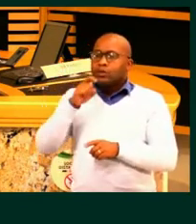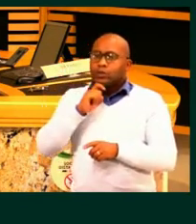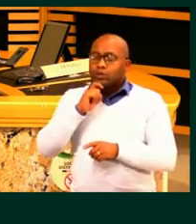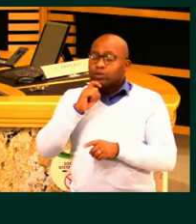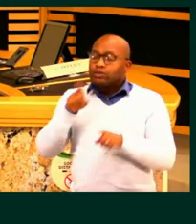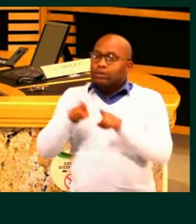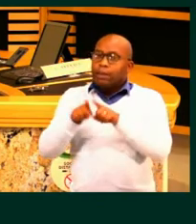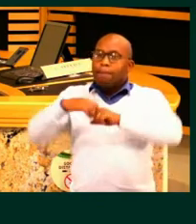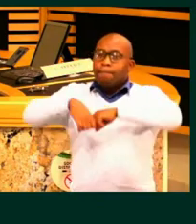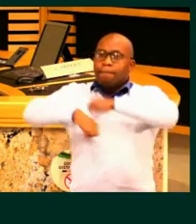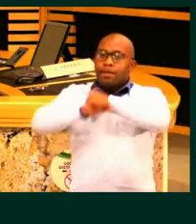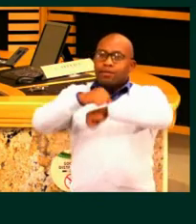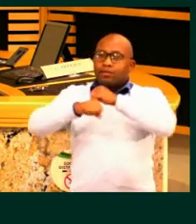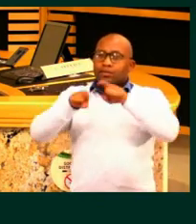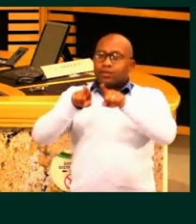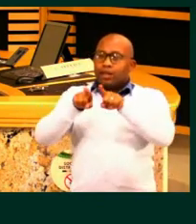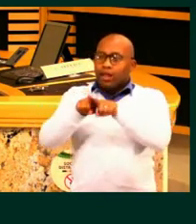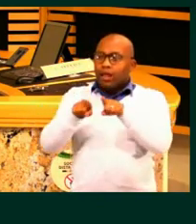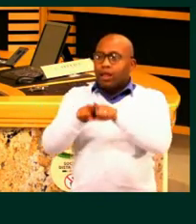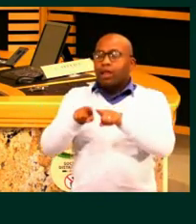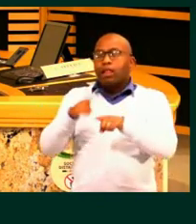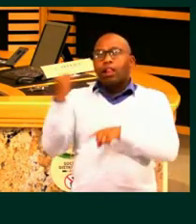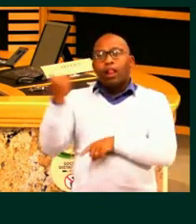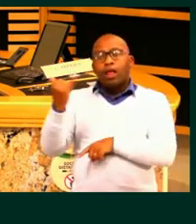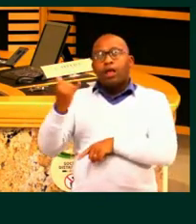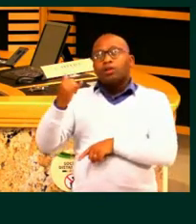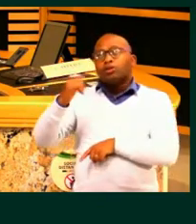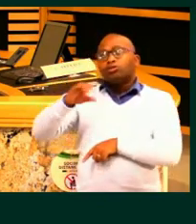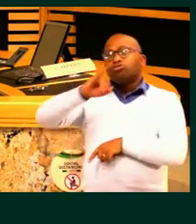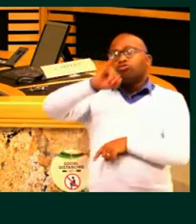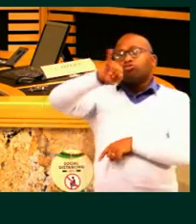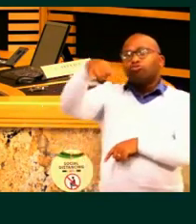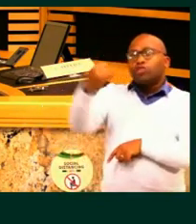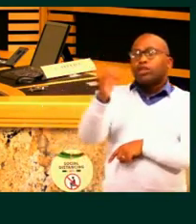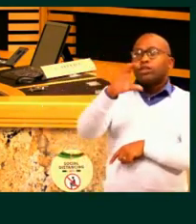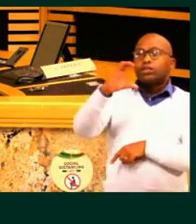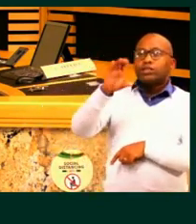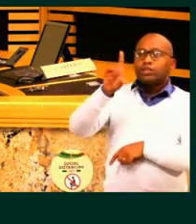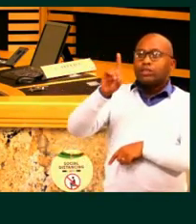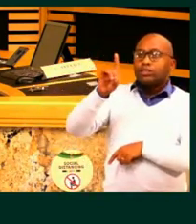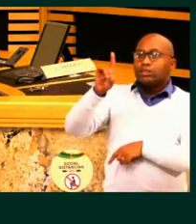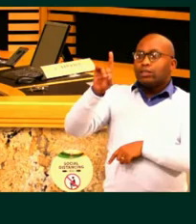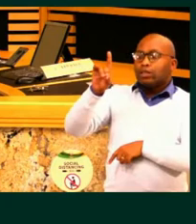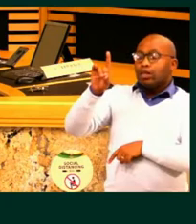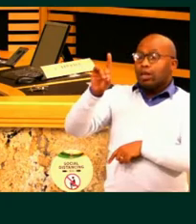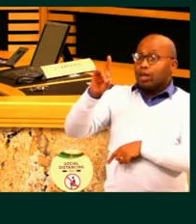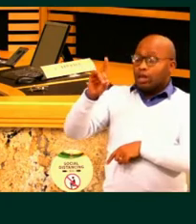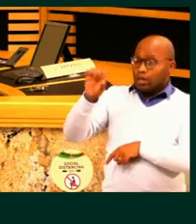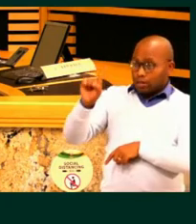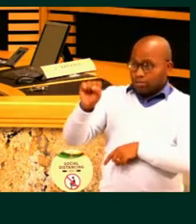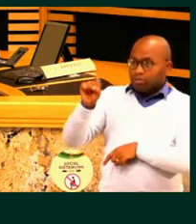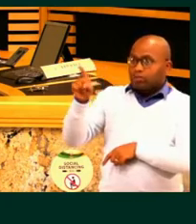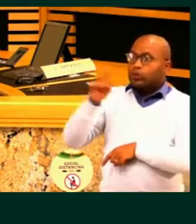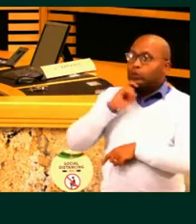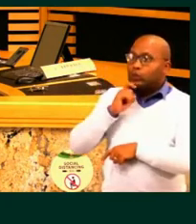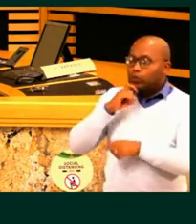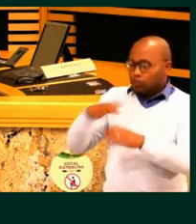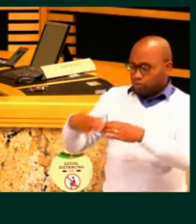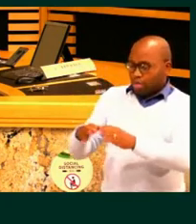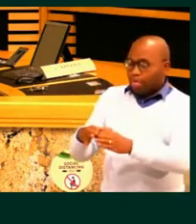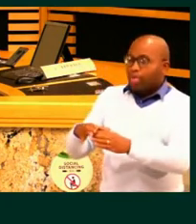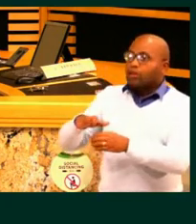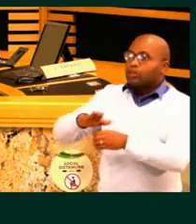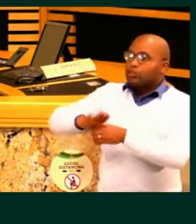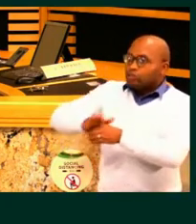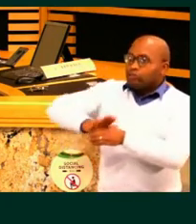by jcbs in allinone machine for portal repairs this machine